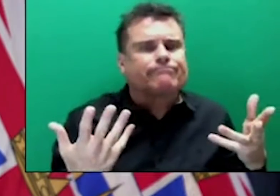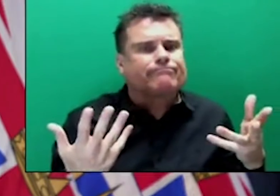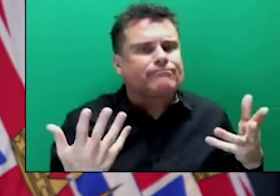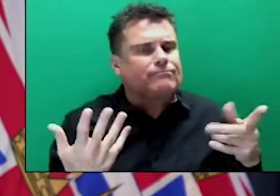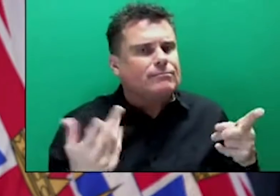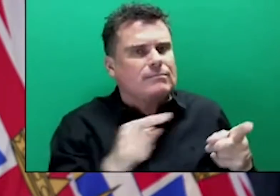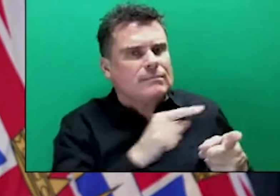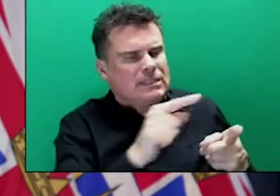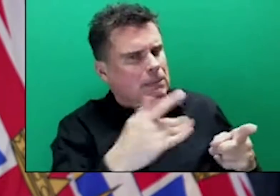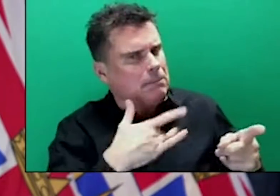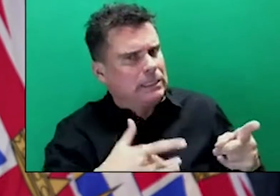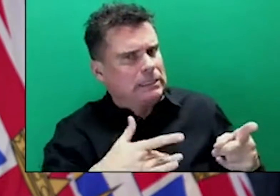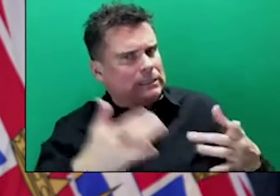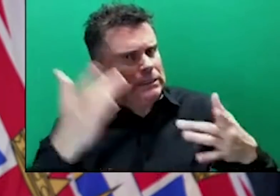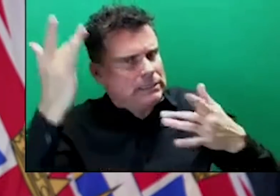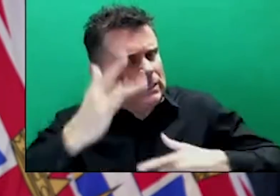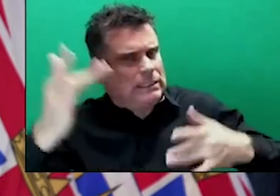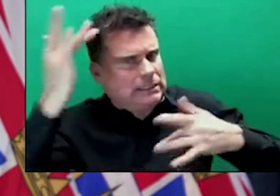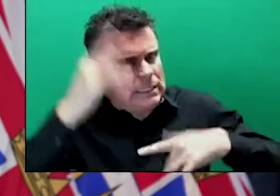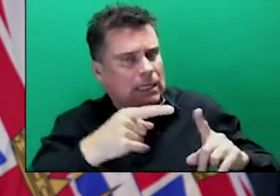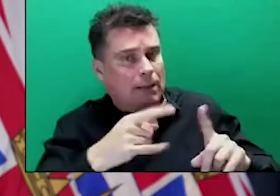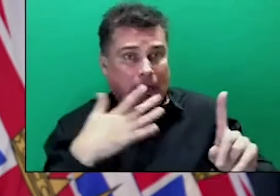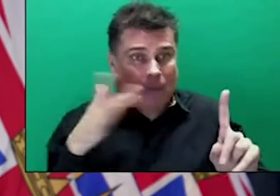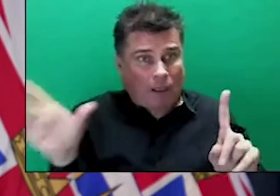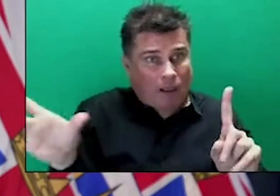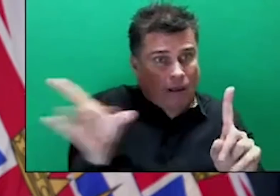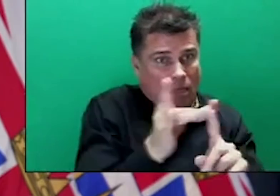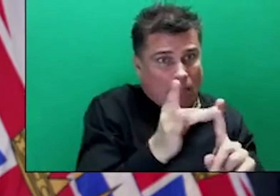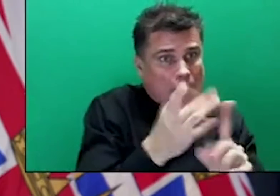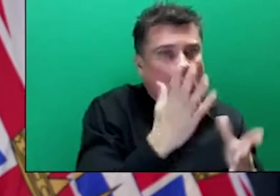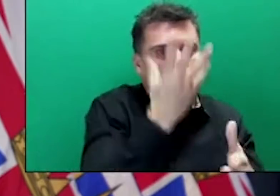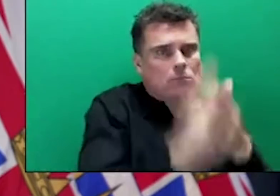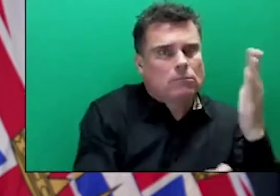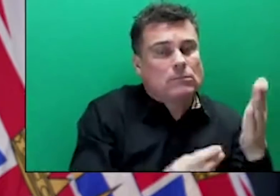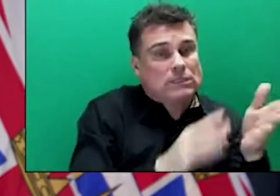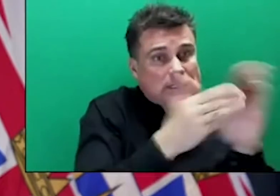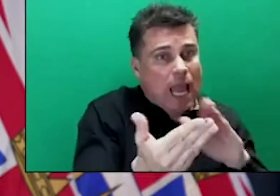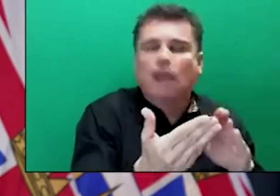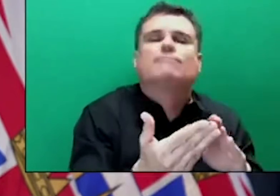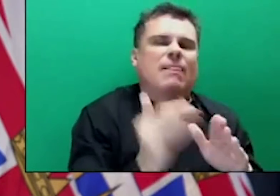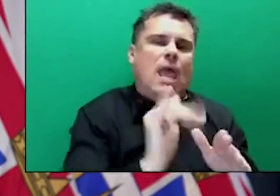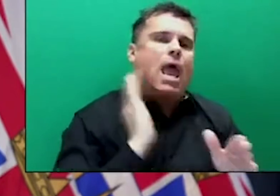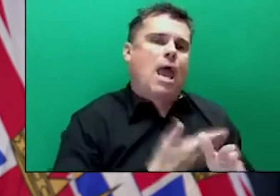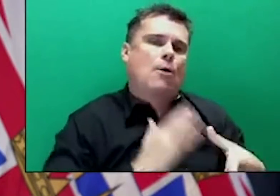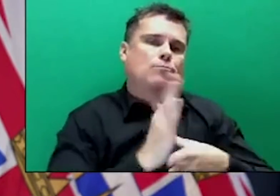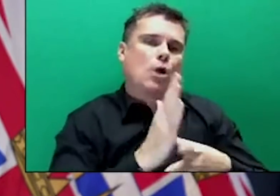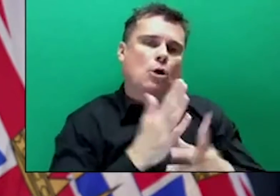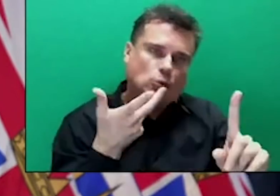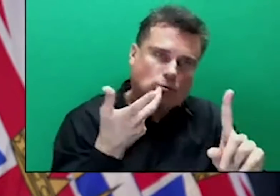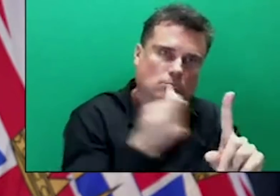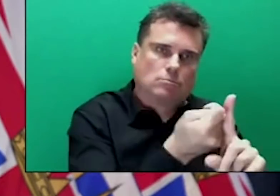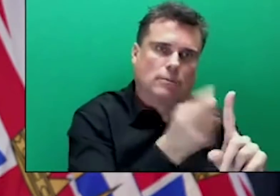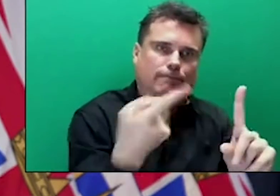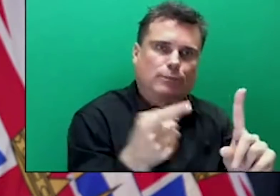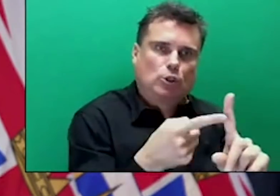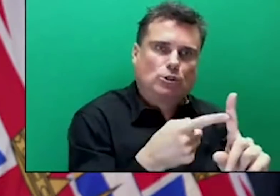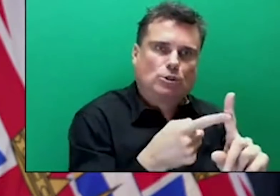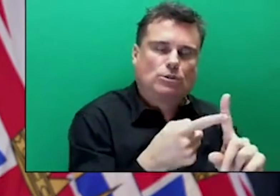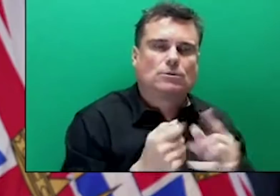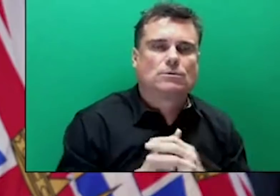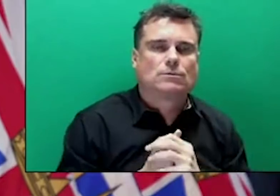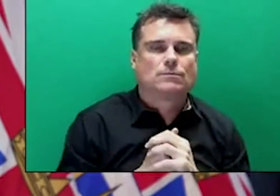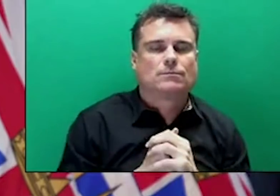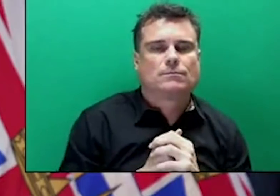be the focus to start with, and that's why it's such a challenge for us now. But